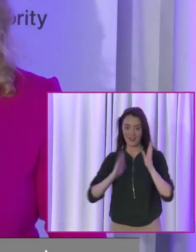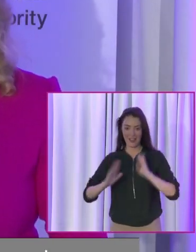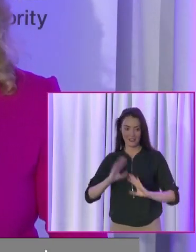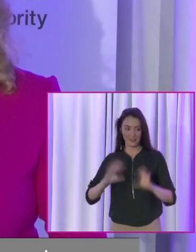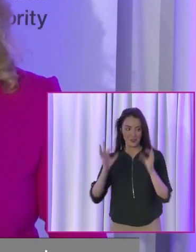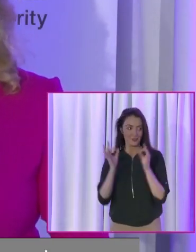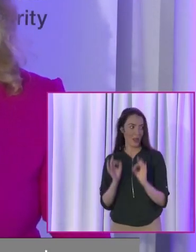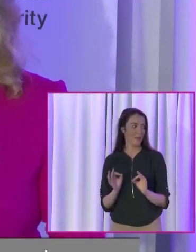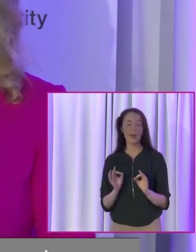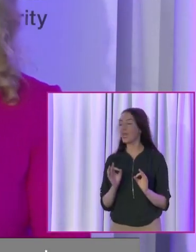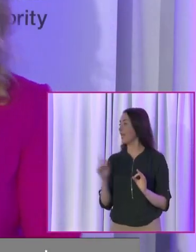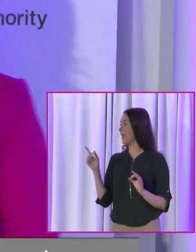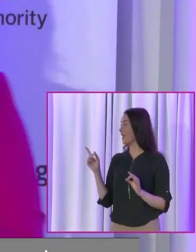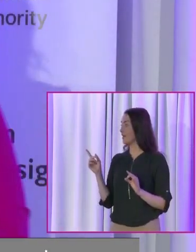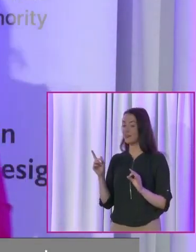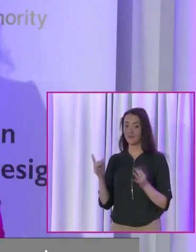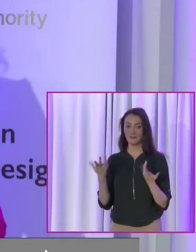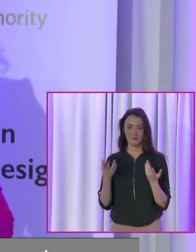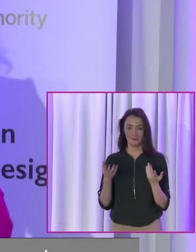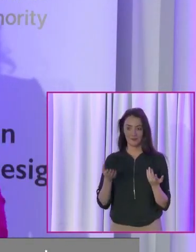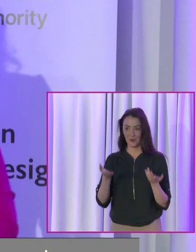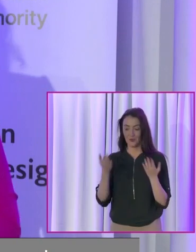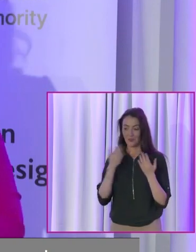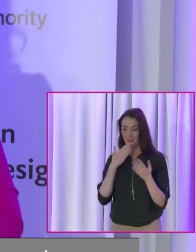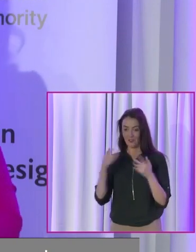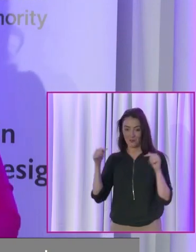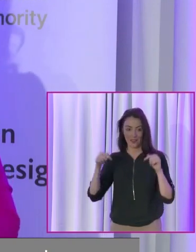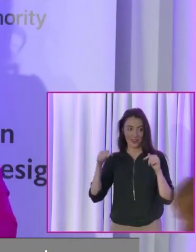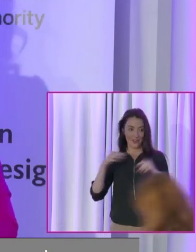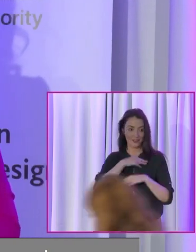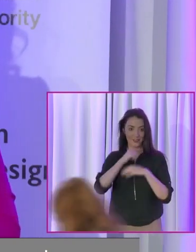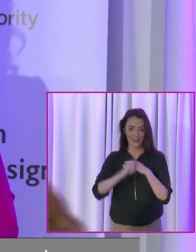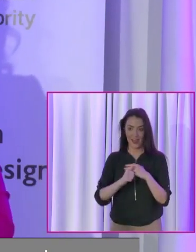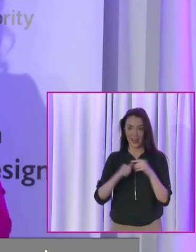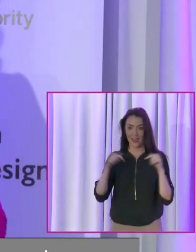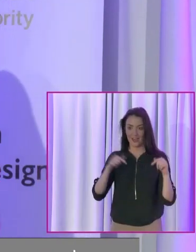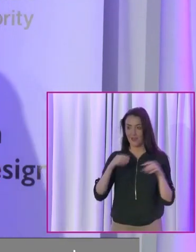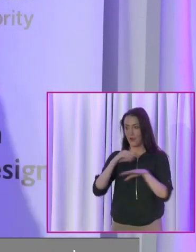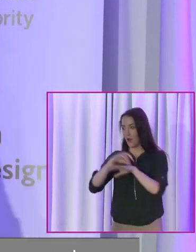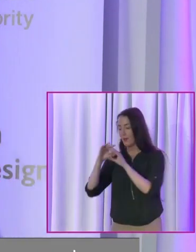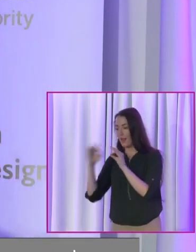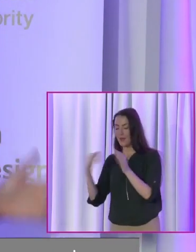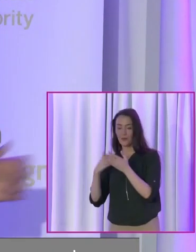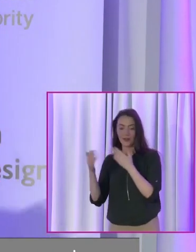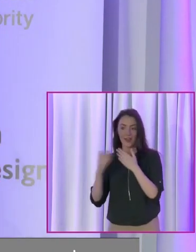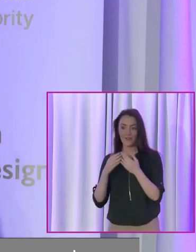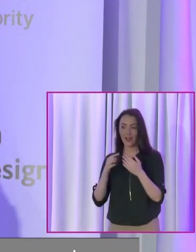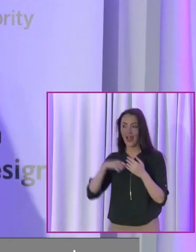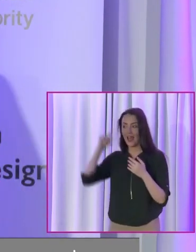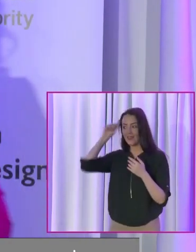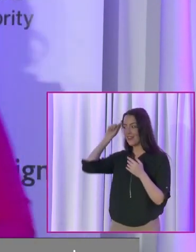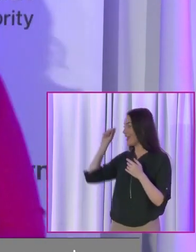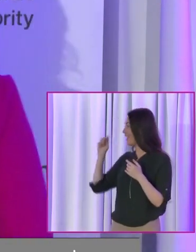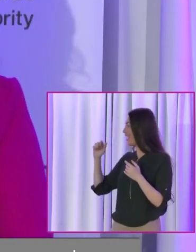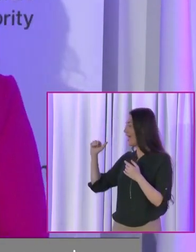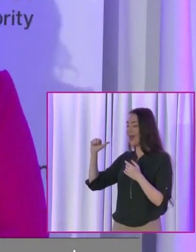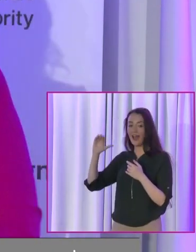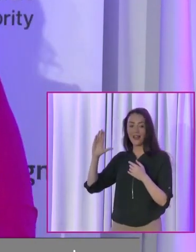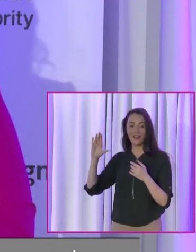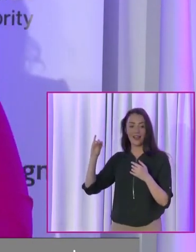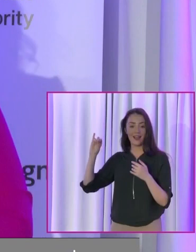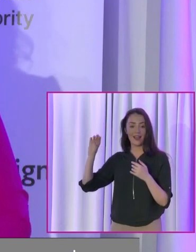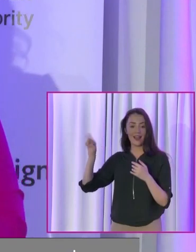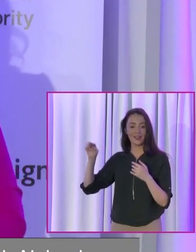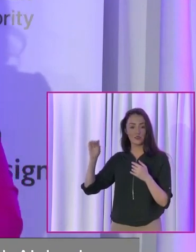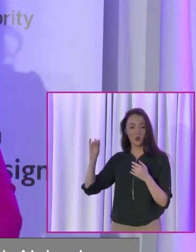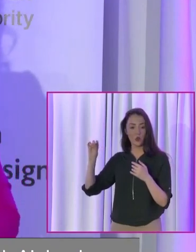gentlemen, and a very warm welcome to you all that are here in person and online. And I think Alejandro and I and our colleagues who are